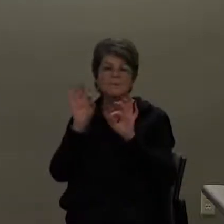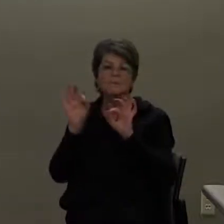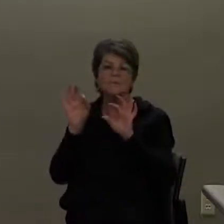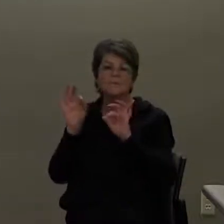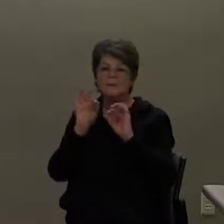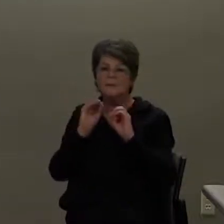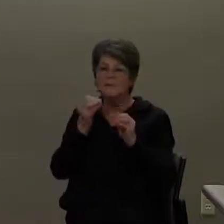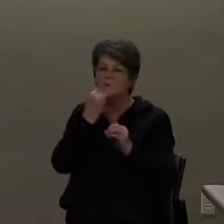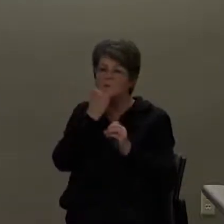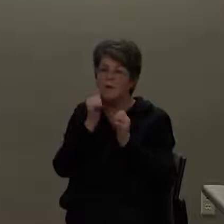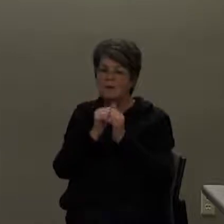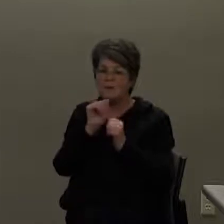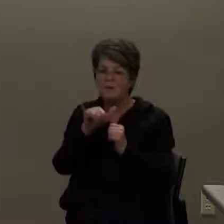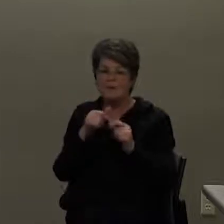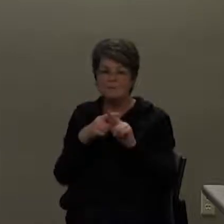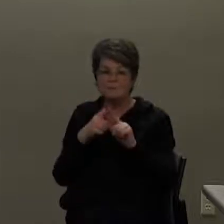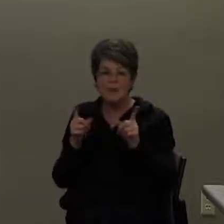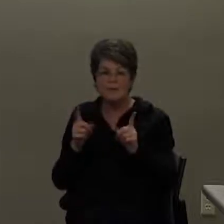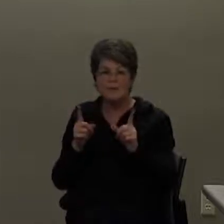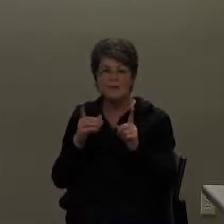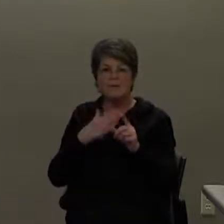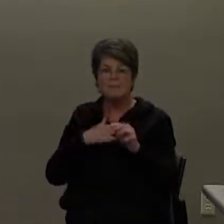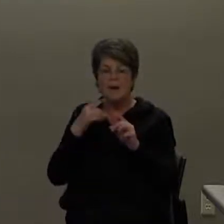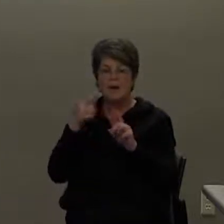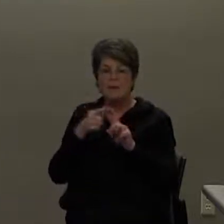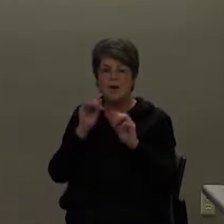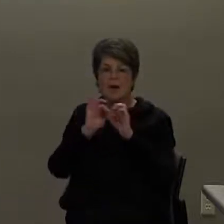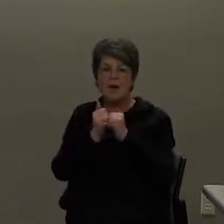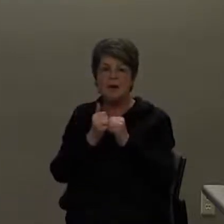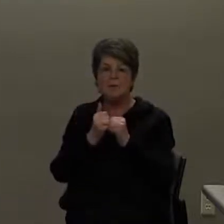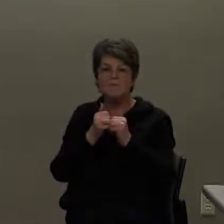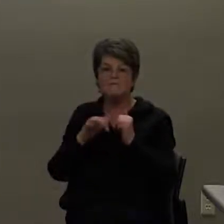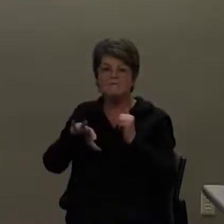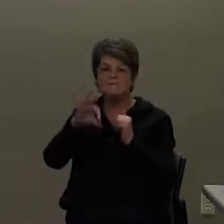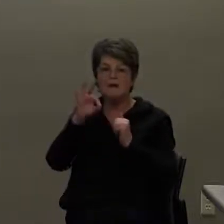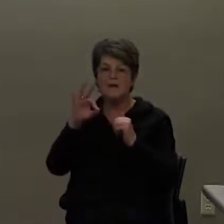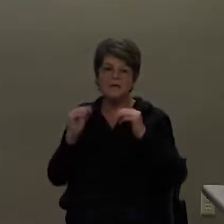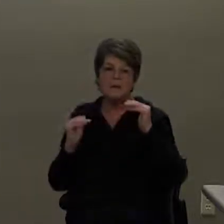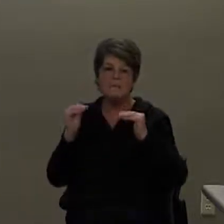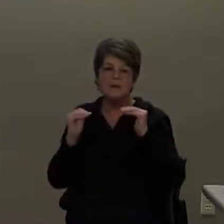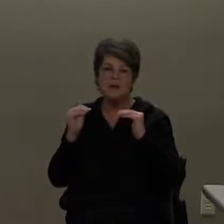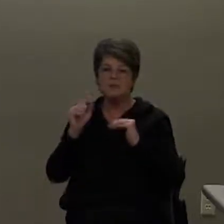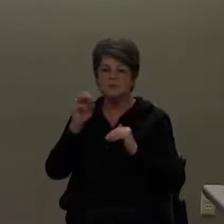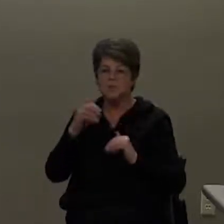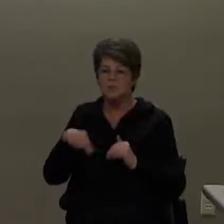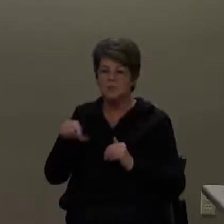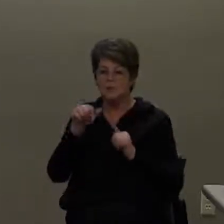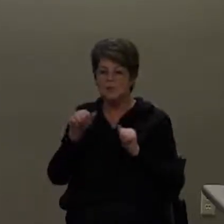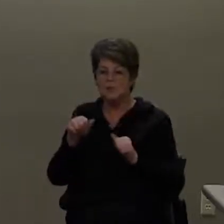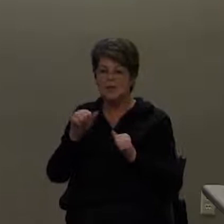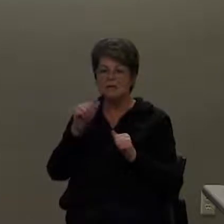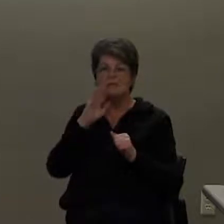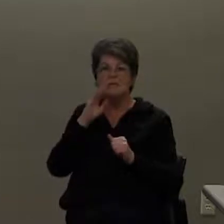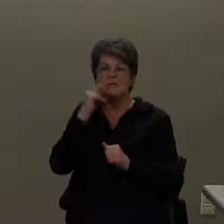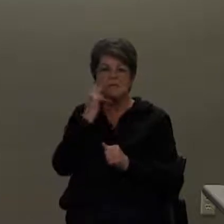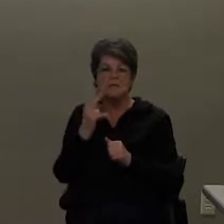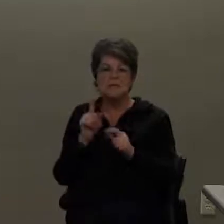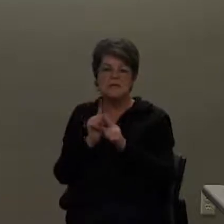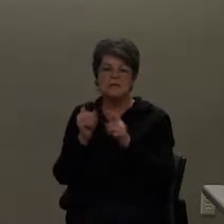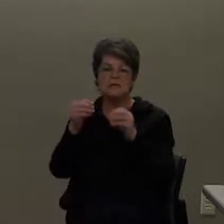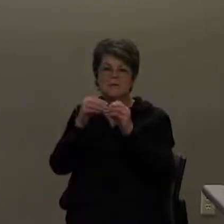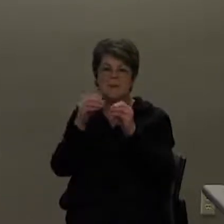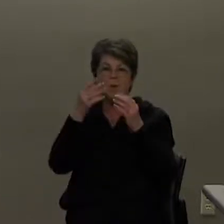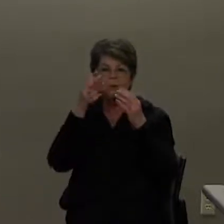And there's nothing wrong with that, but my point is, how do we find that balance? So that we can be perceived as more business